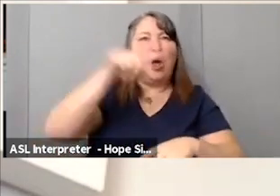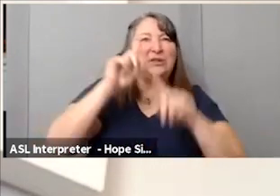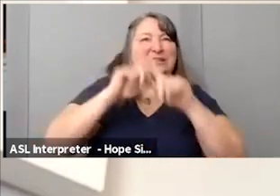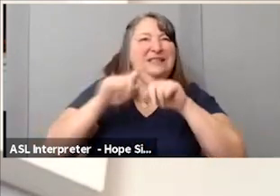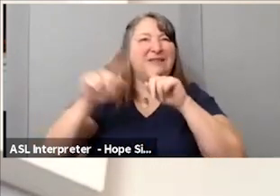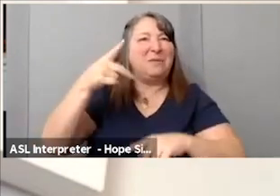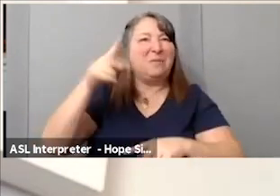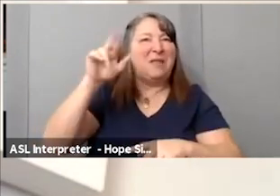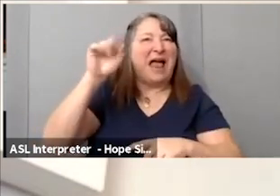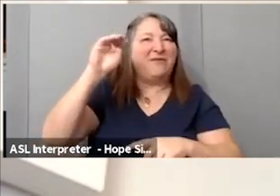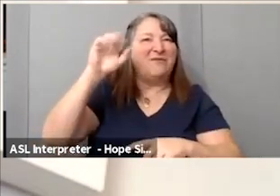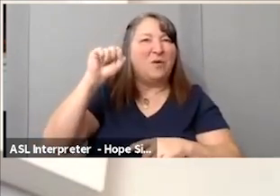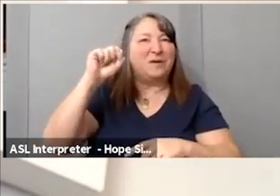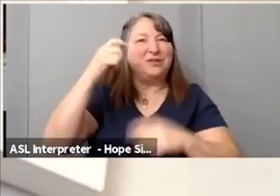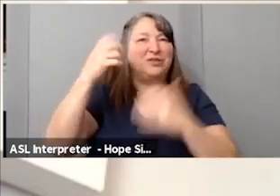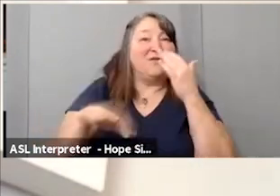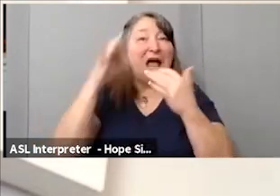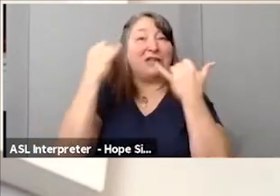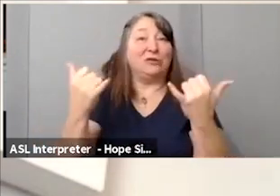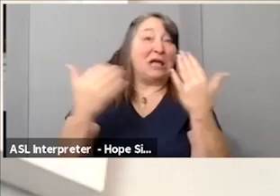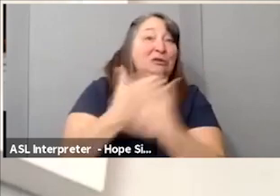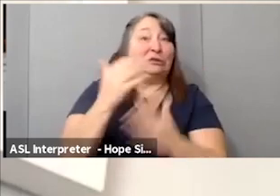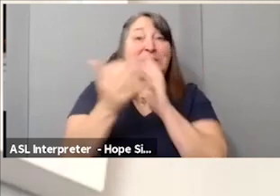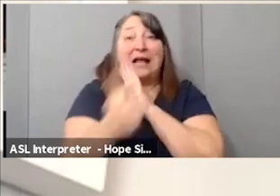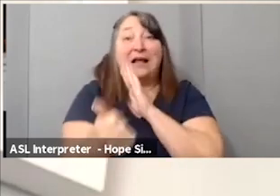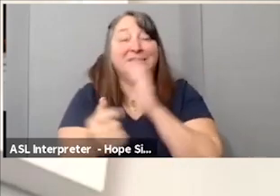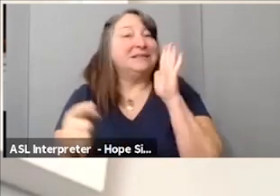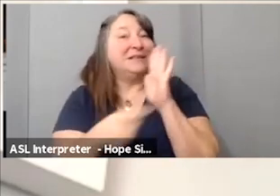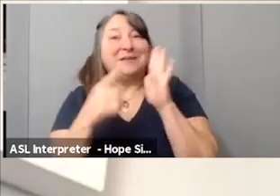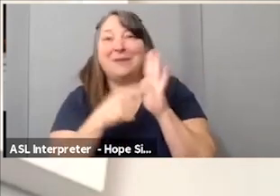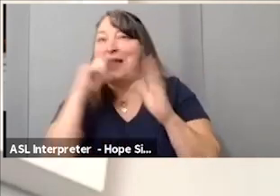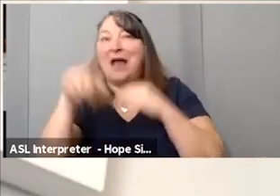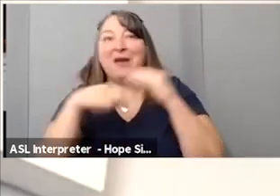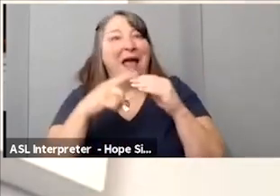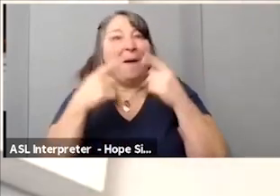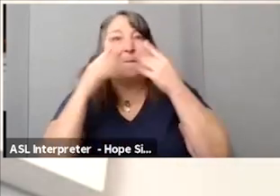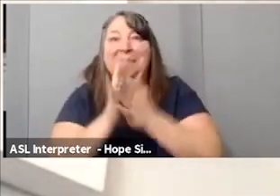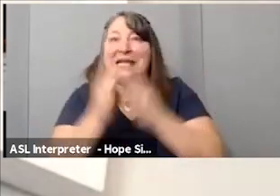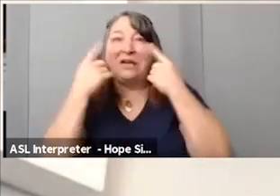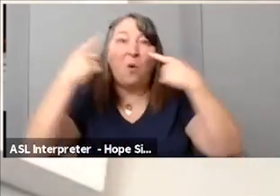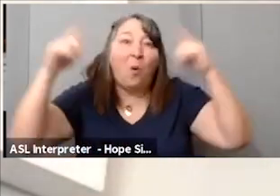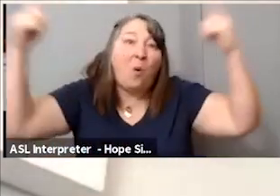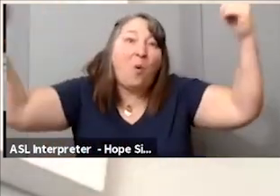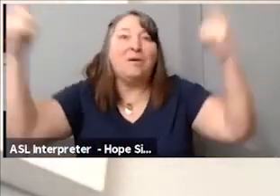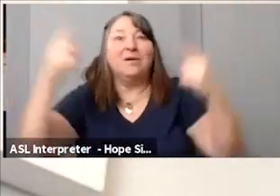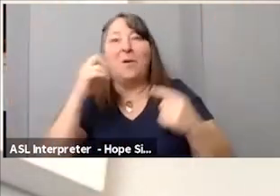agree, it is about being the journeyman. Sometimes it's not about being the celebrity. And that is kind of what those